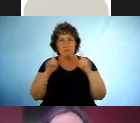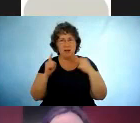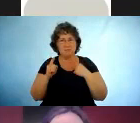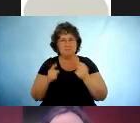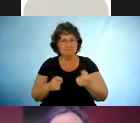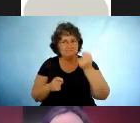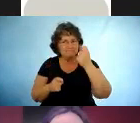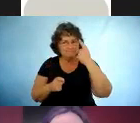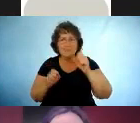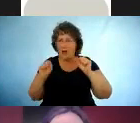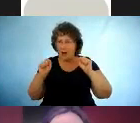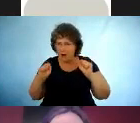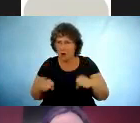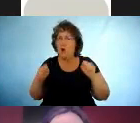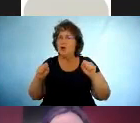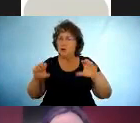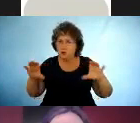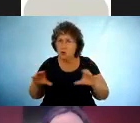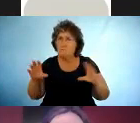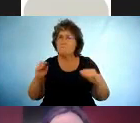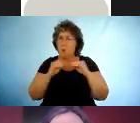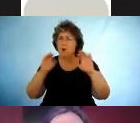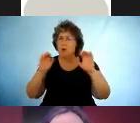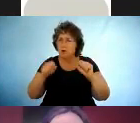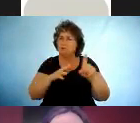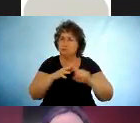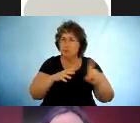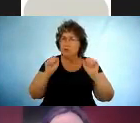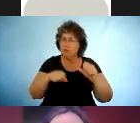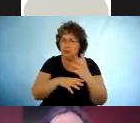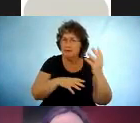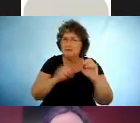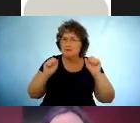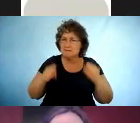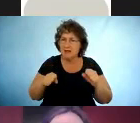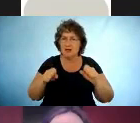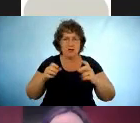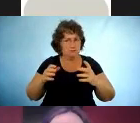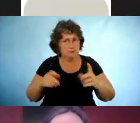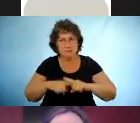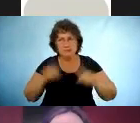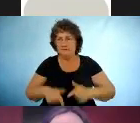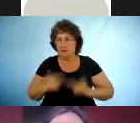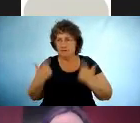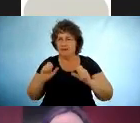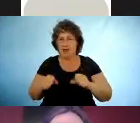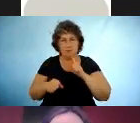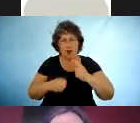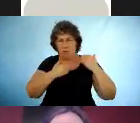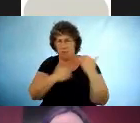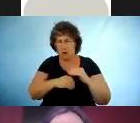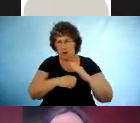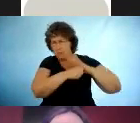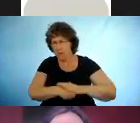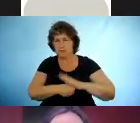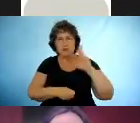these walls and locks and peepholes and door. From where this thing came, I could hardly have guessed, but bright